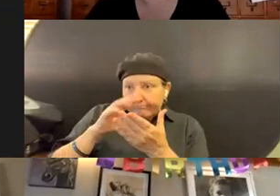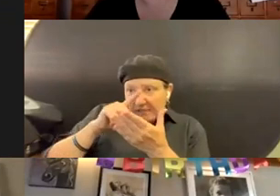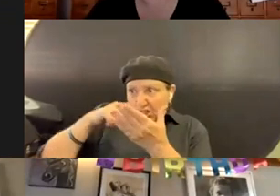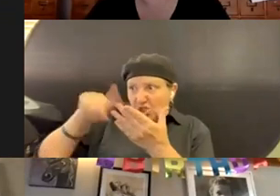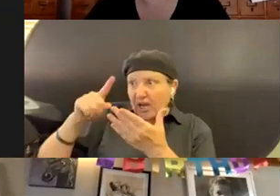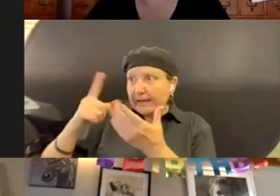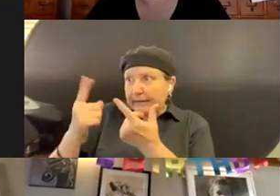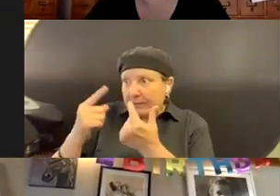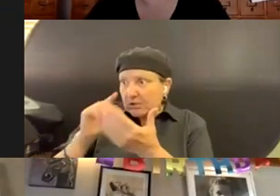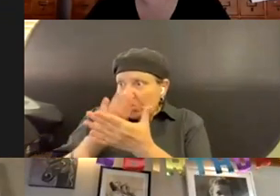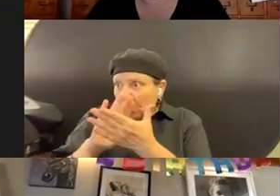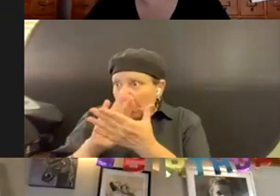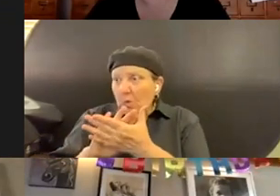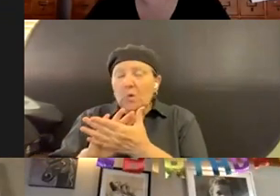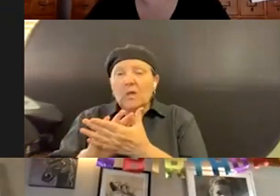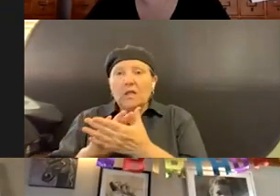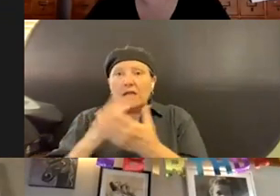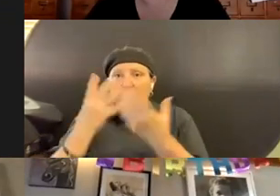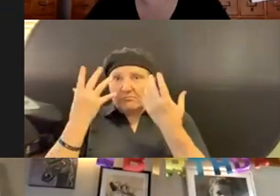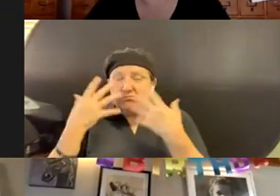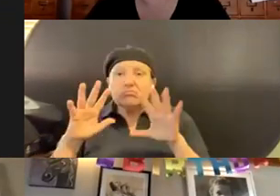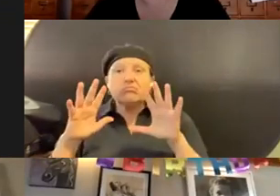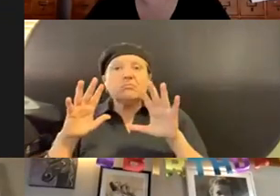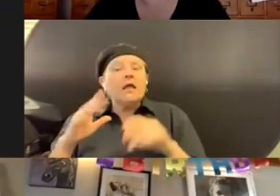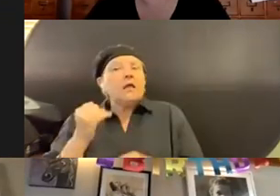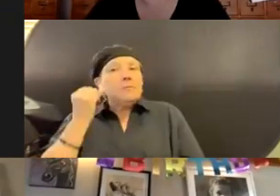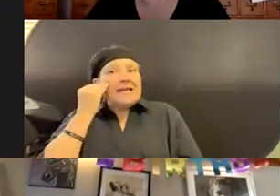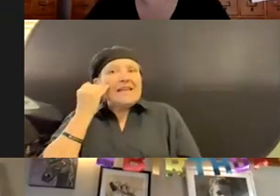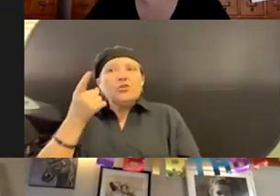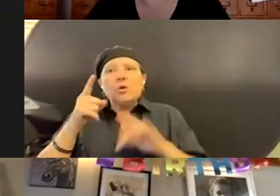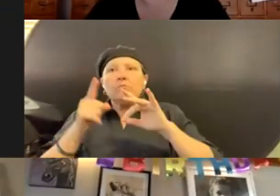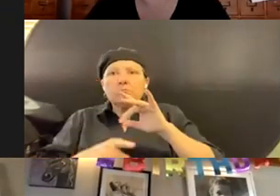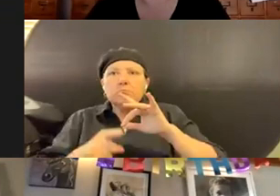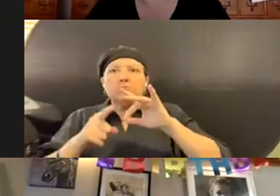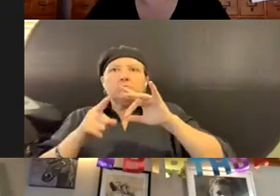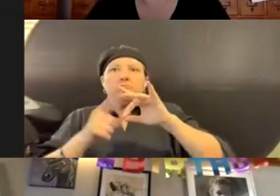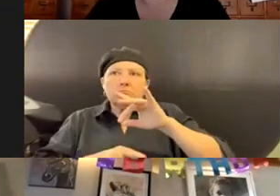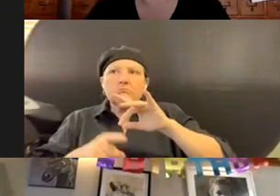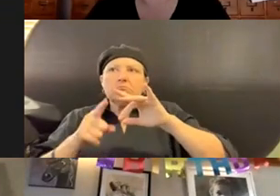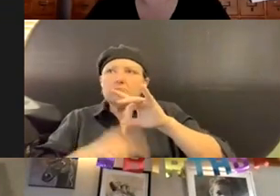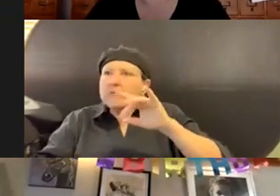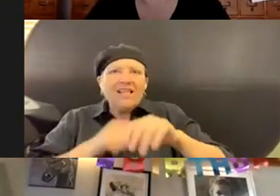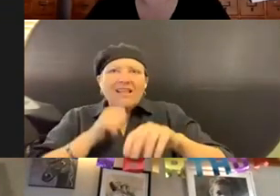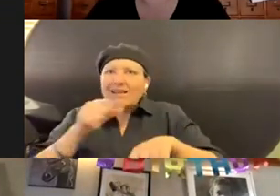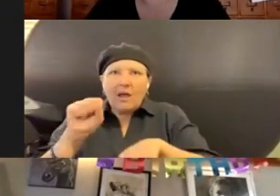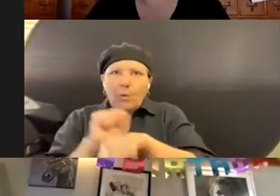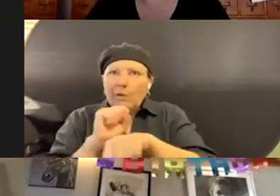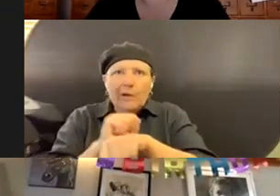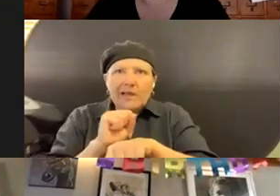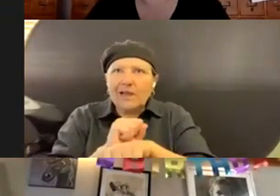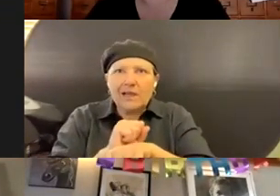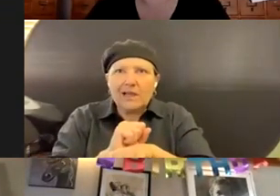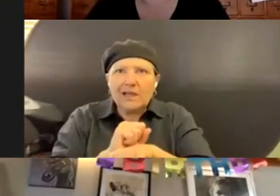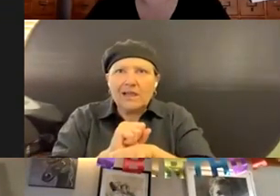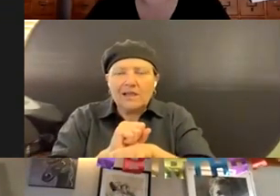out. But if you're, for example, if you're missing classes, you're not doing the work, anticipate that we'll